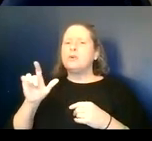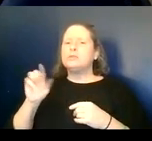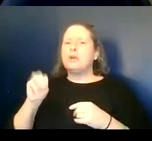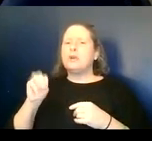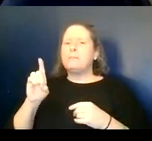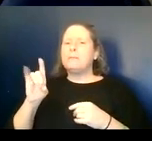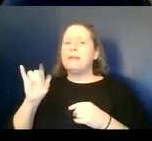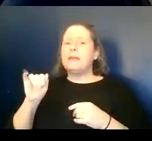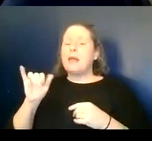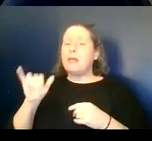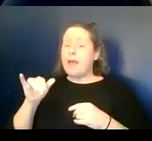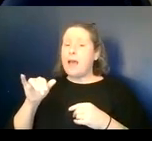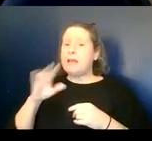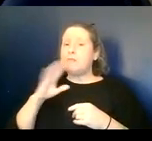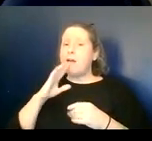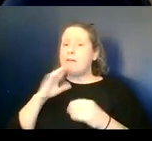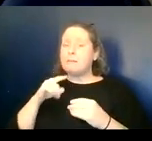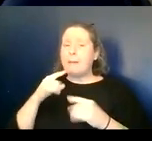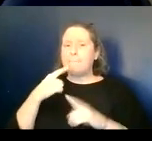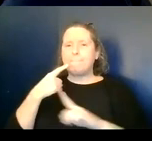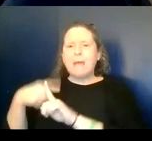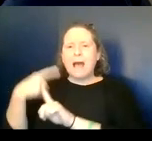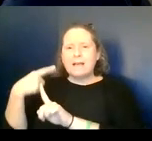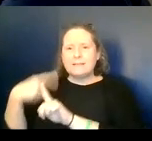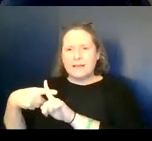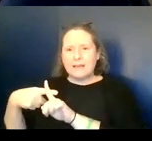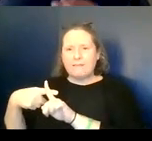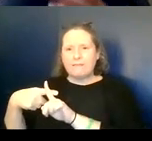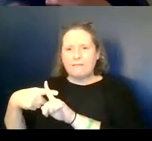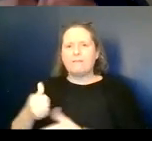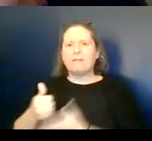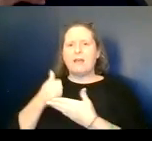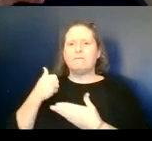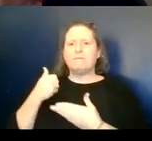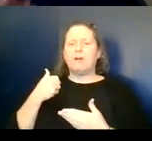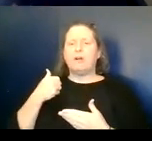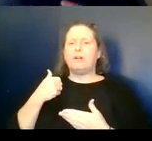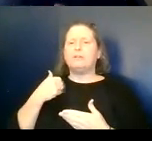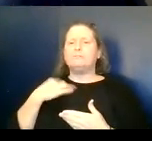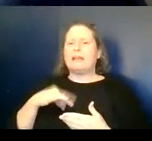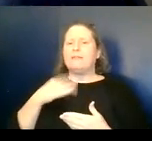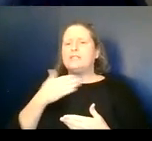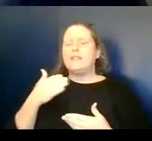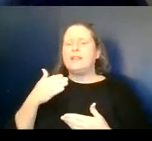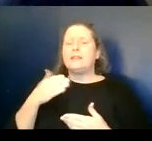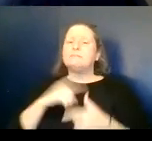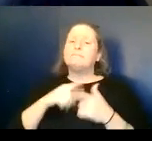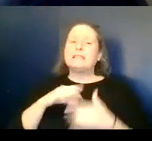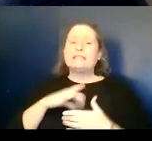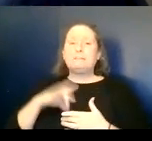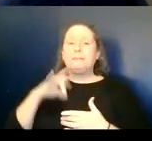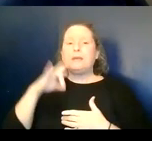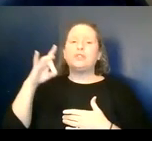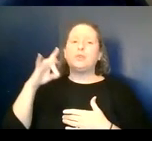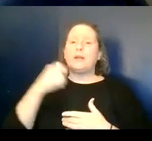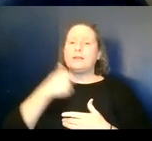There's spiritual self-care where you take care of your spiritual aspects of your life. And it